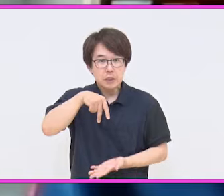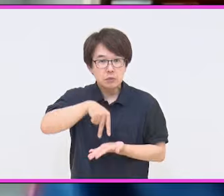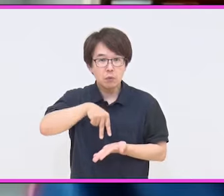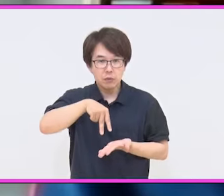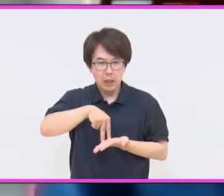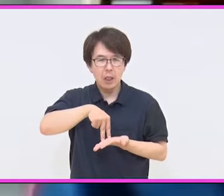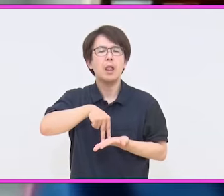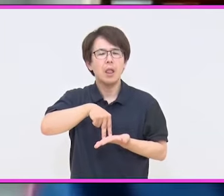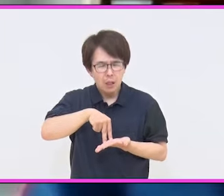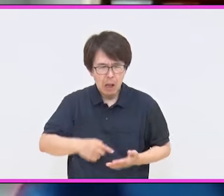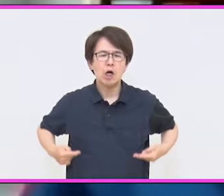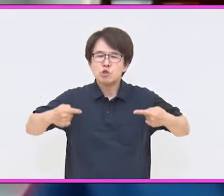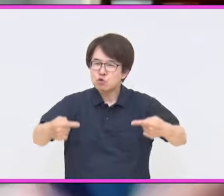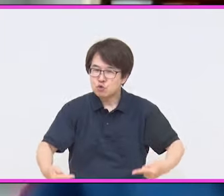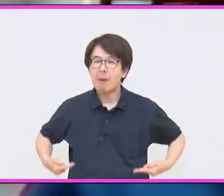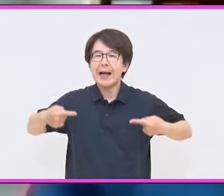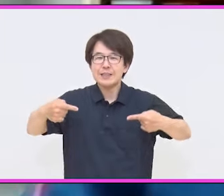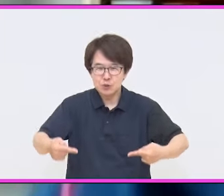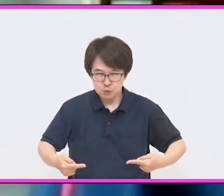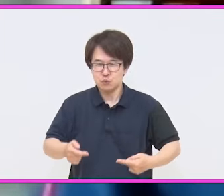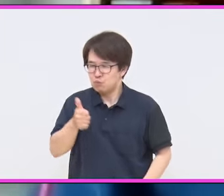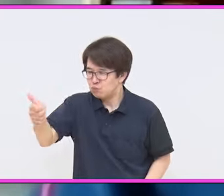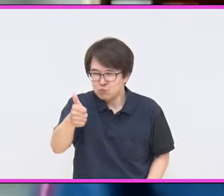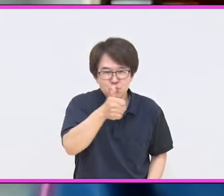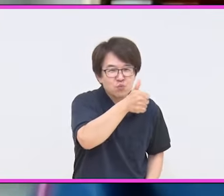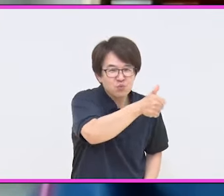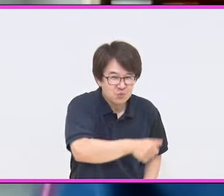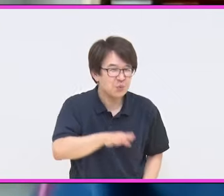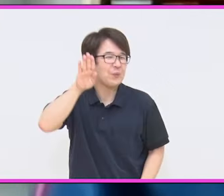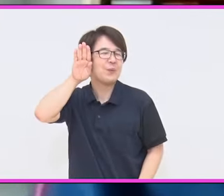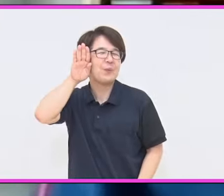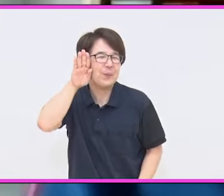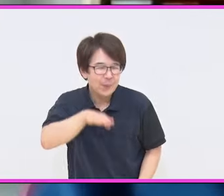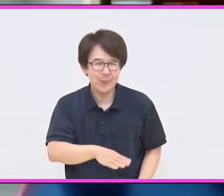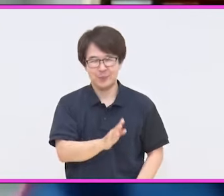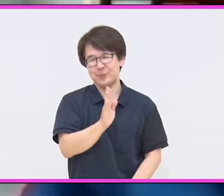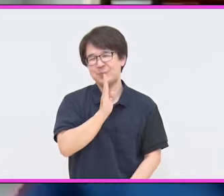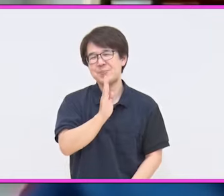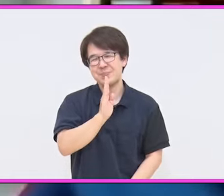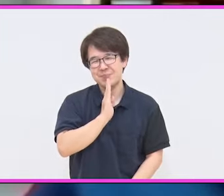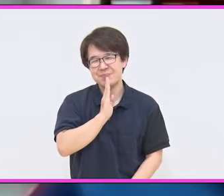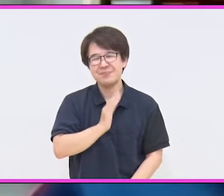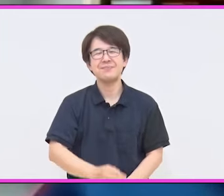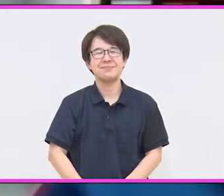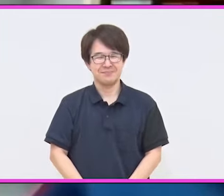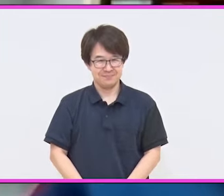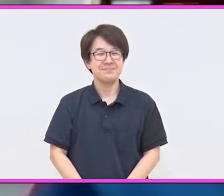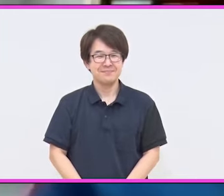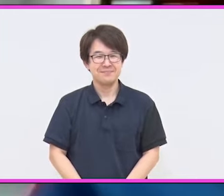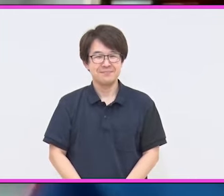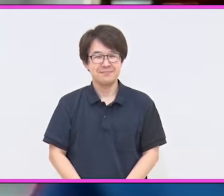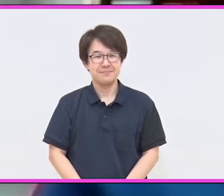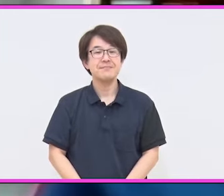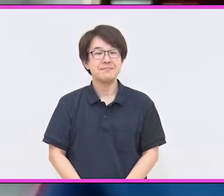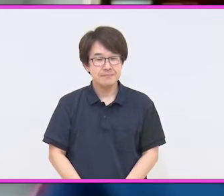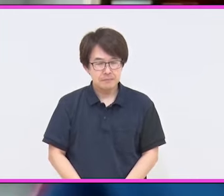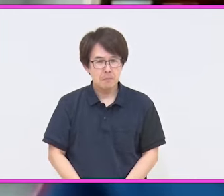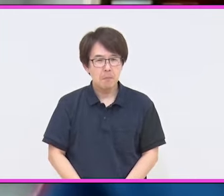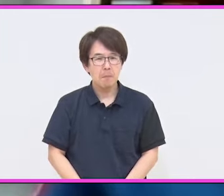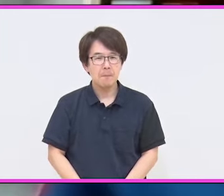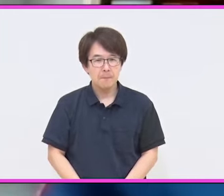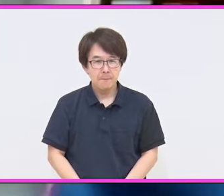around, for me in a wheelchair, easier to get around the streets to get from one place to another. But I think the huge